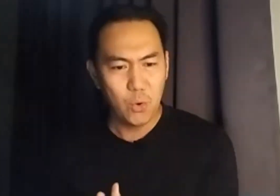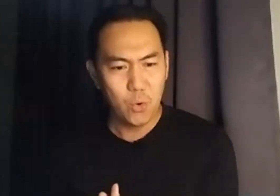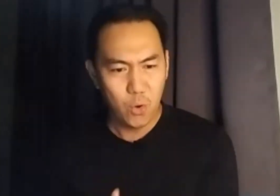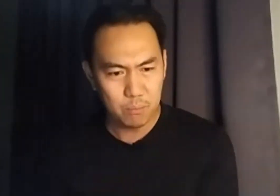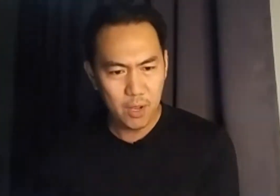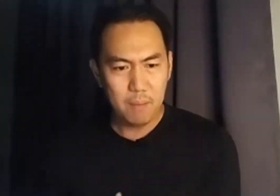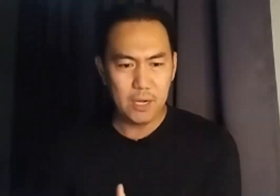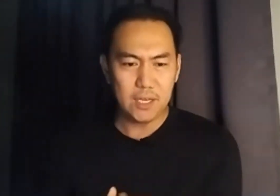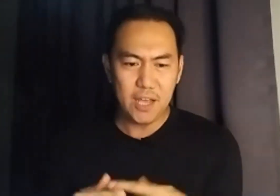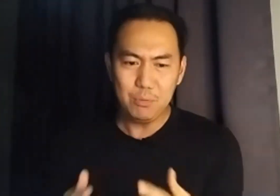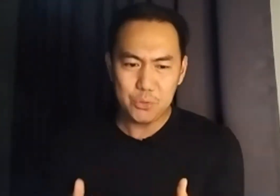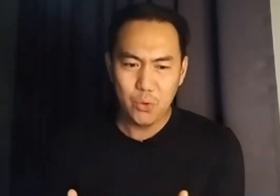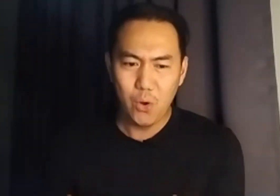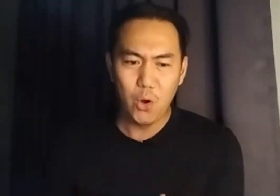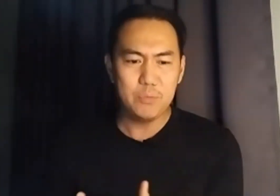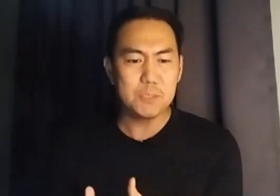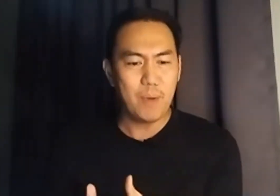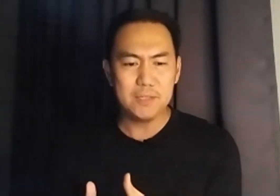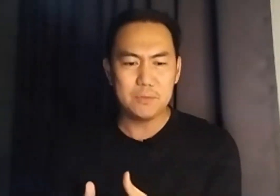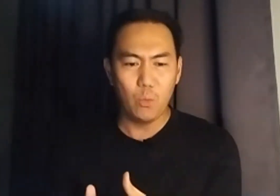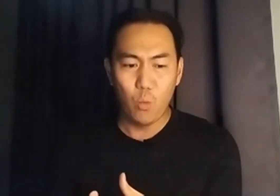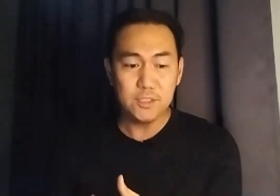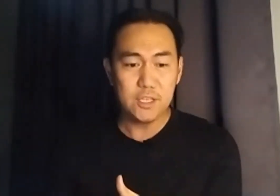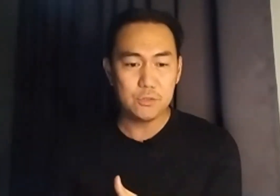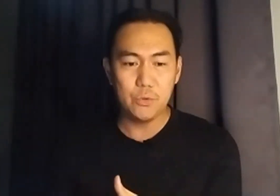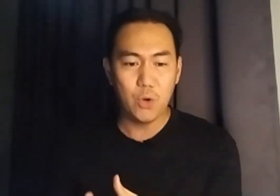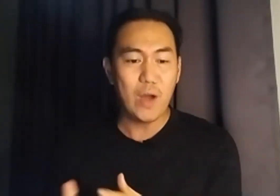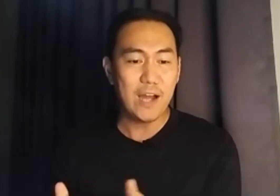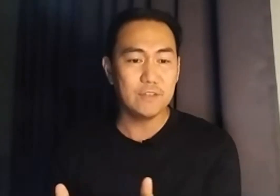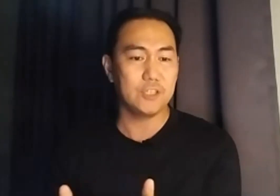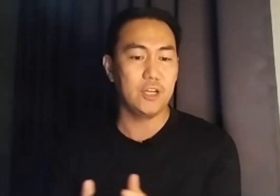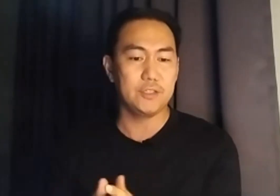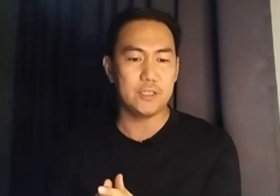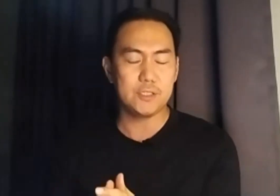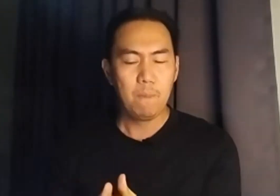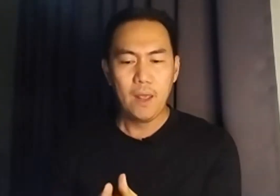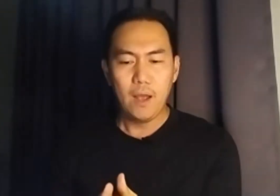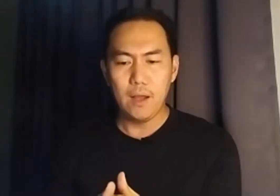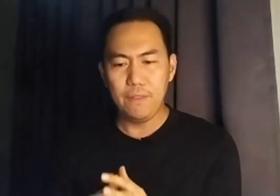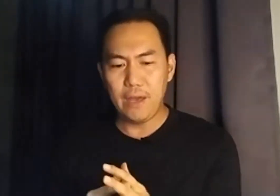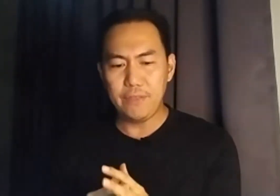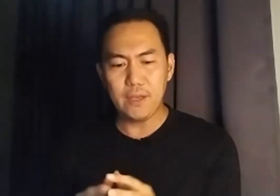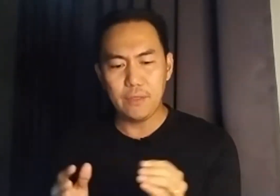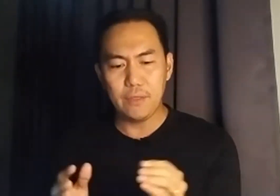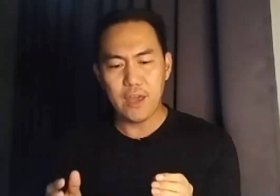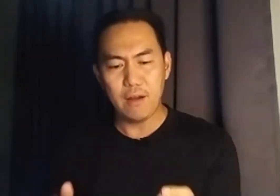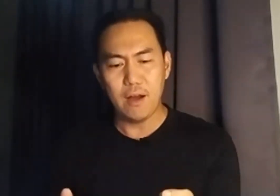to go home, but unable to go home despite wanting to go out of the shelters. I think there